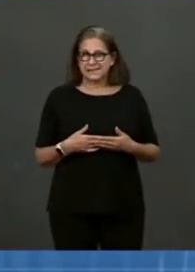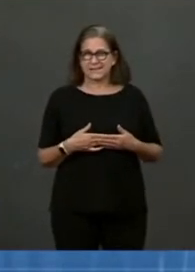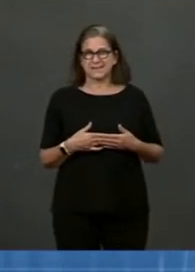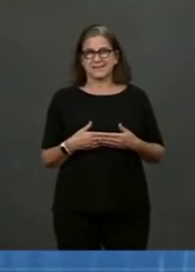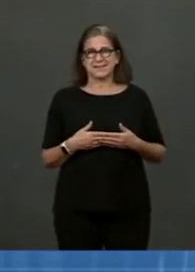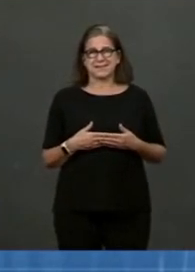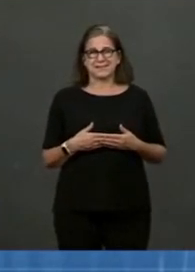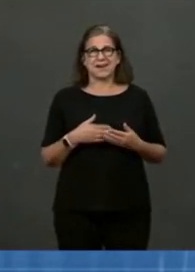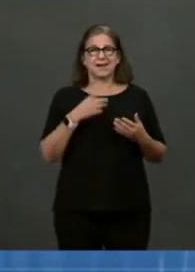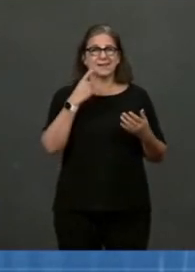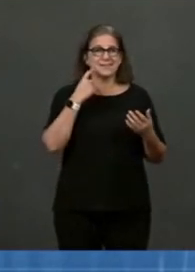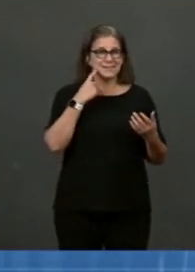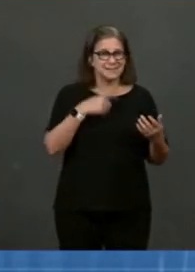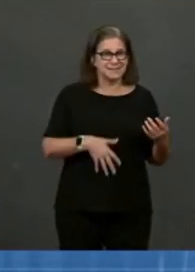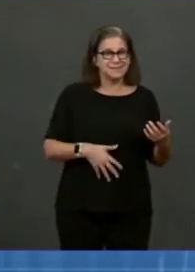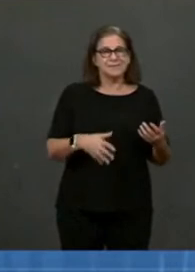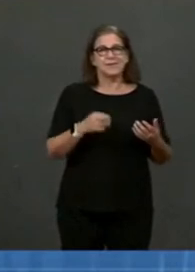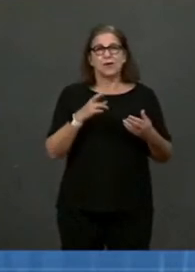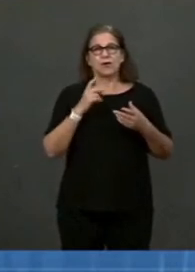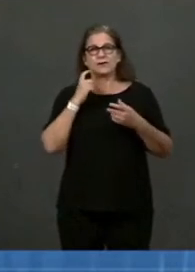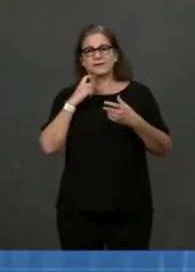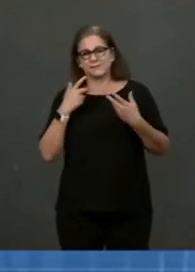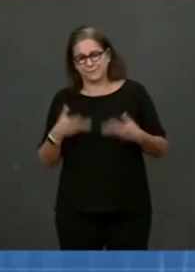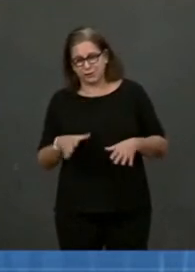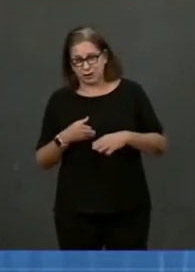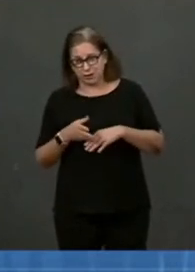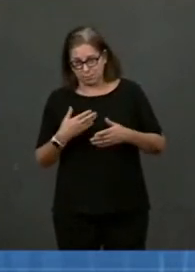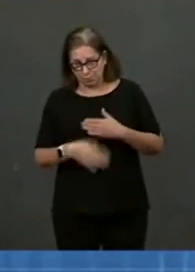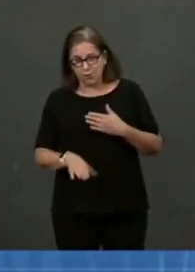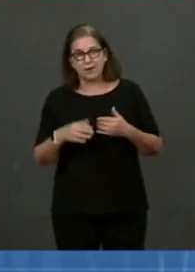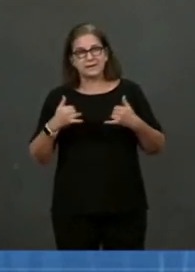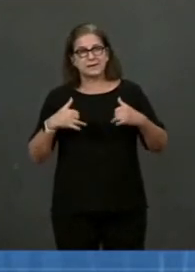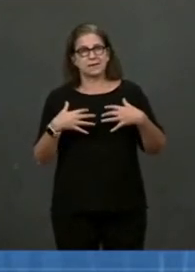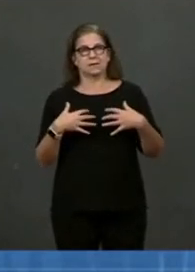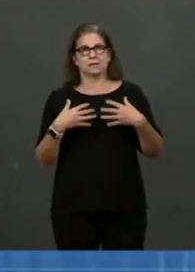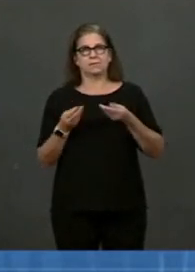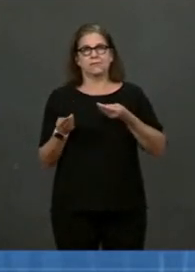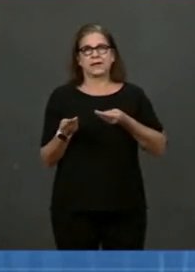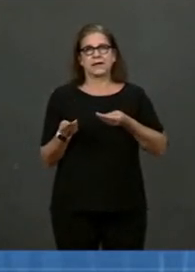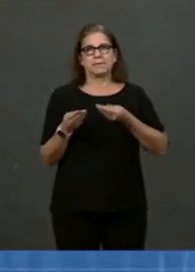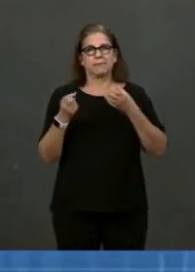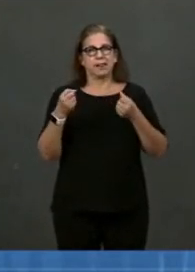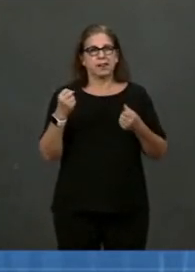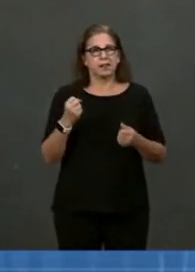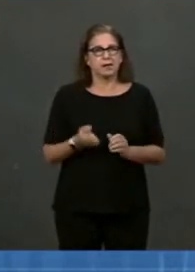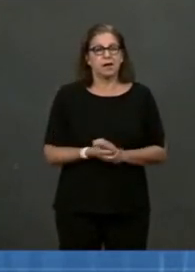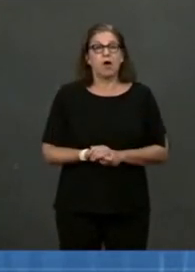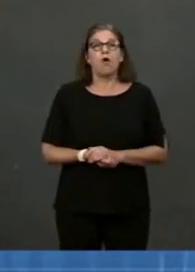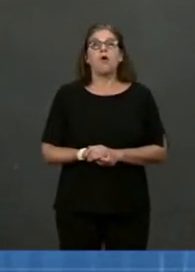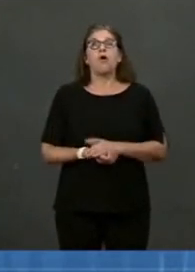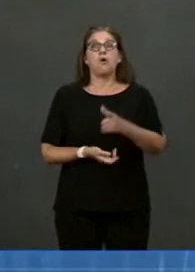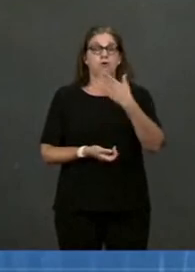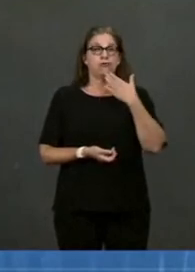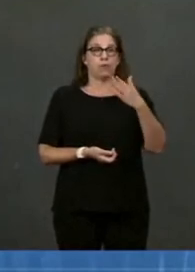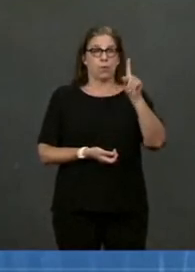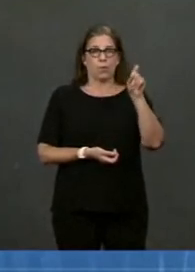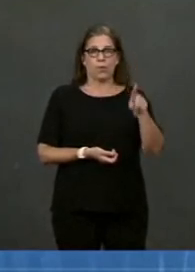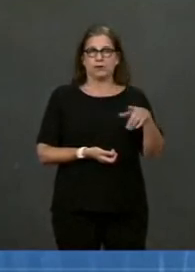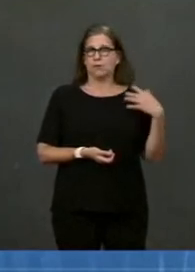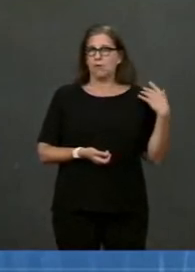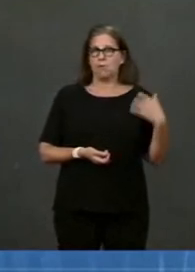booster. Yeah, thank you, Sabrina, for that question. First and foremost, I want to really emphasize how important it is to get a